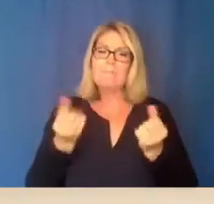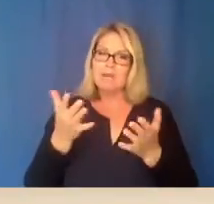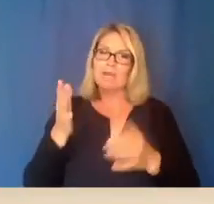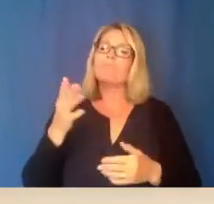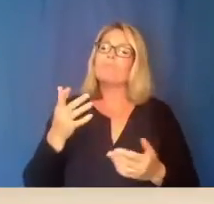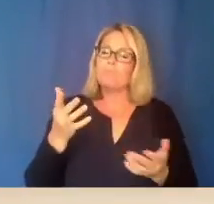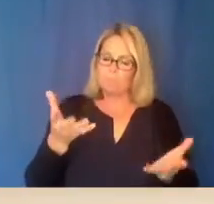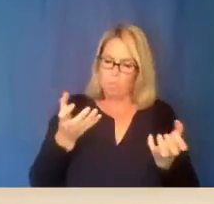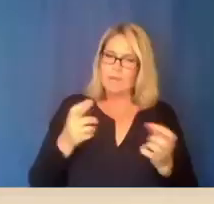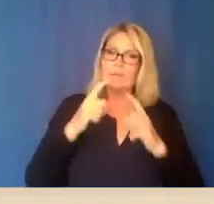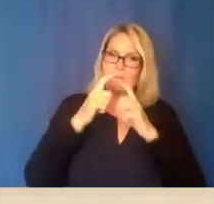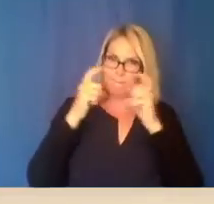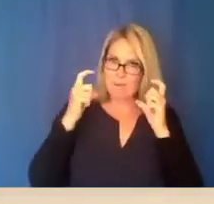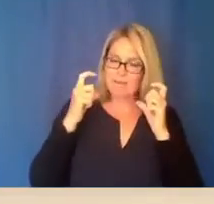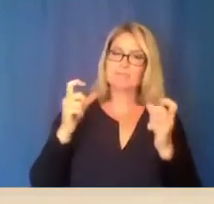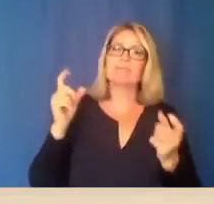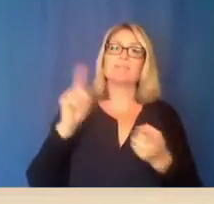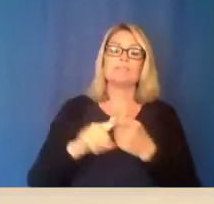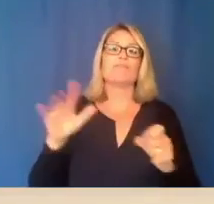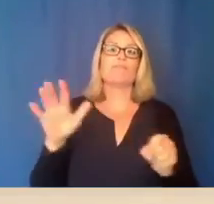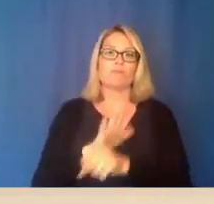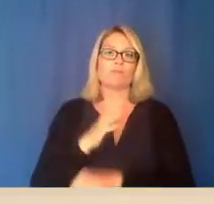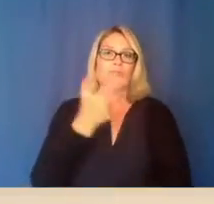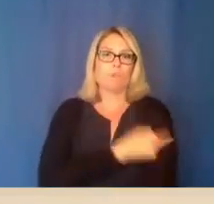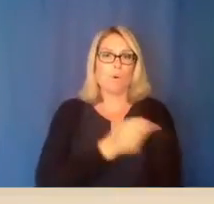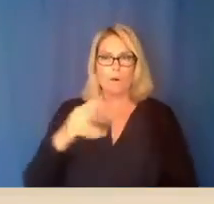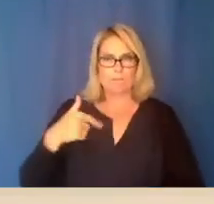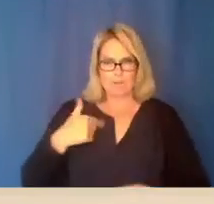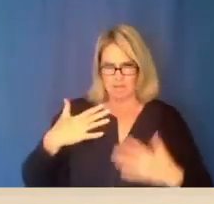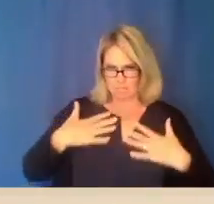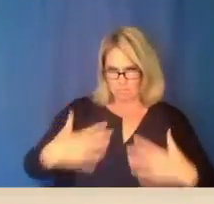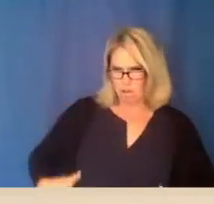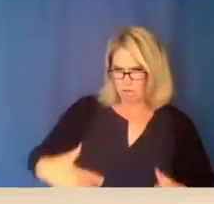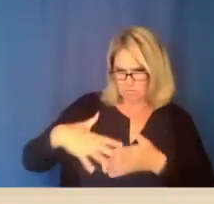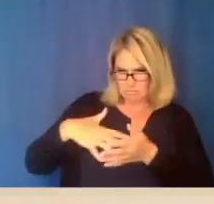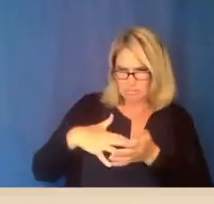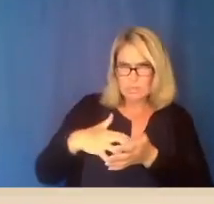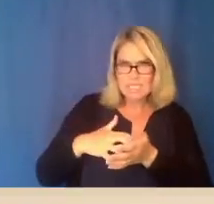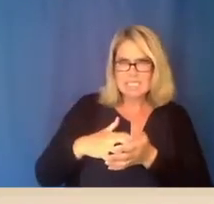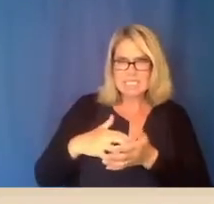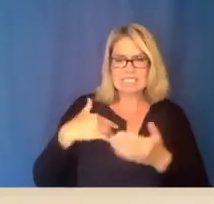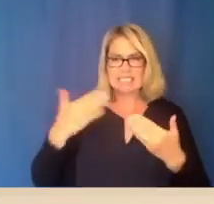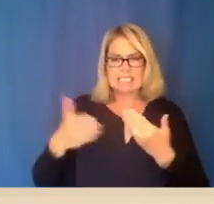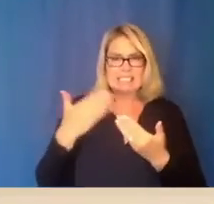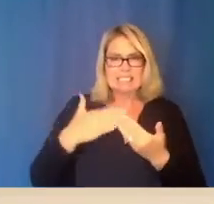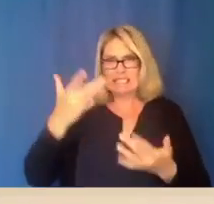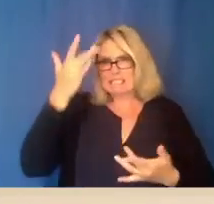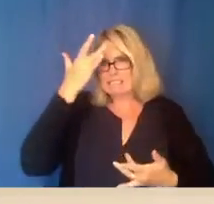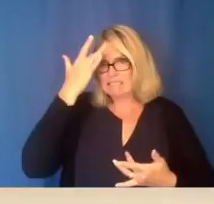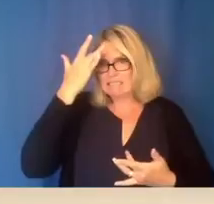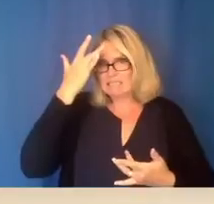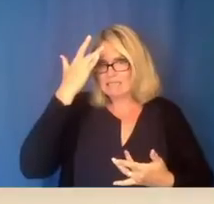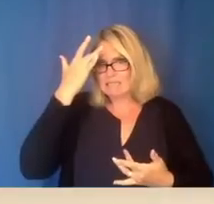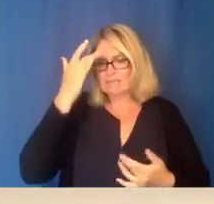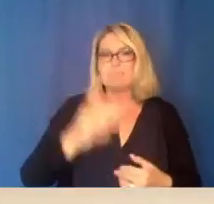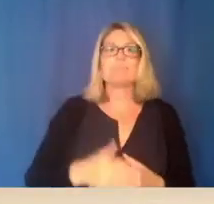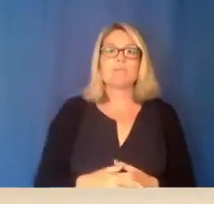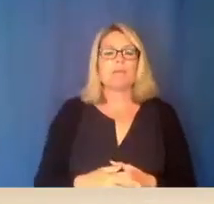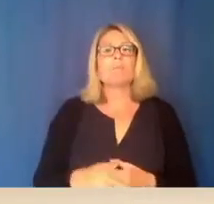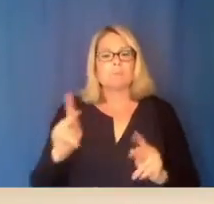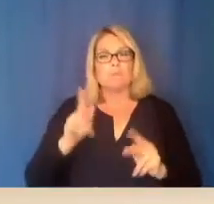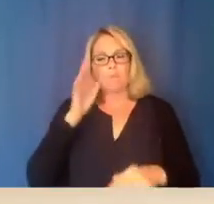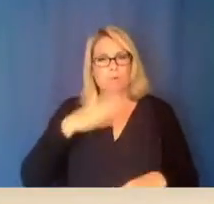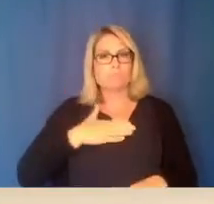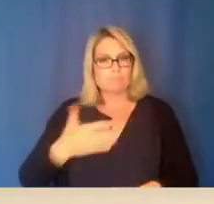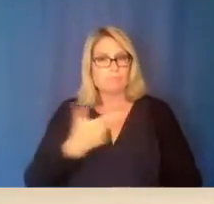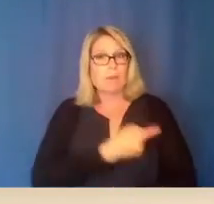mask when they have health conditions. They may be immunocompromised. People who are fully vaccinated may continue